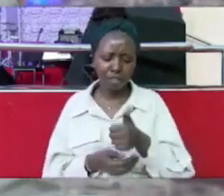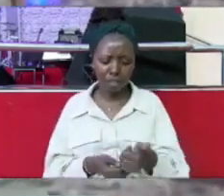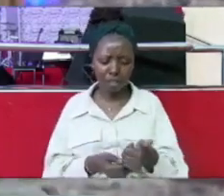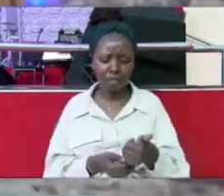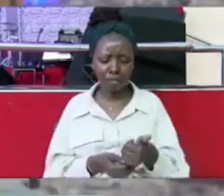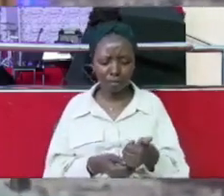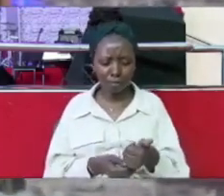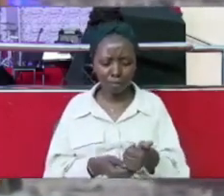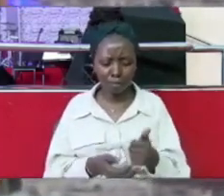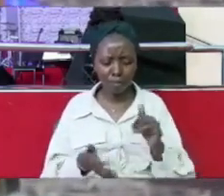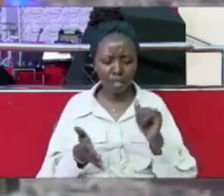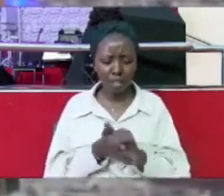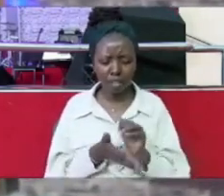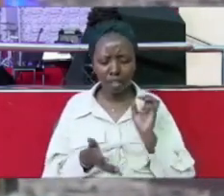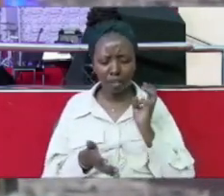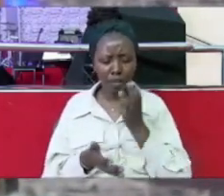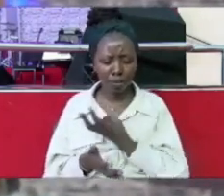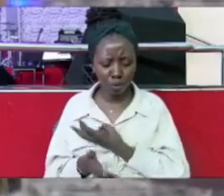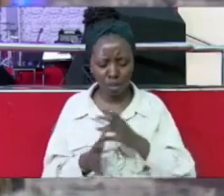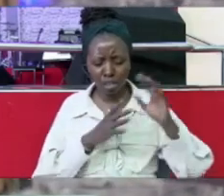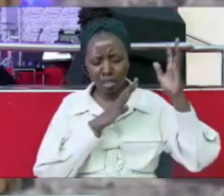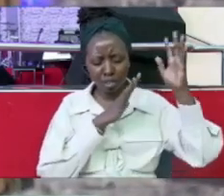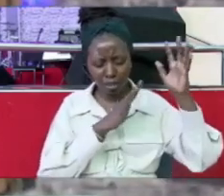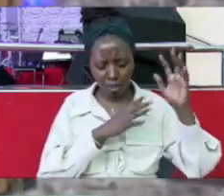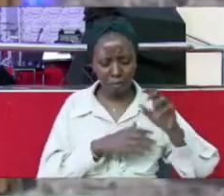That we will be keen to appreciate others.